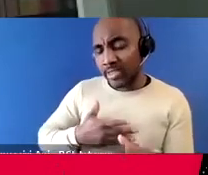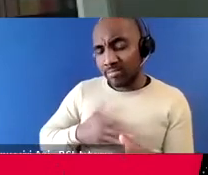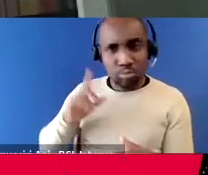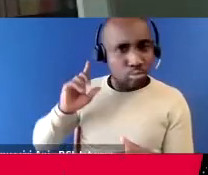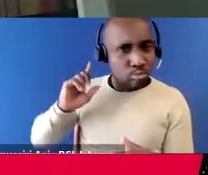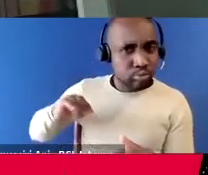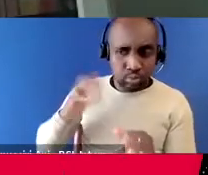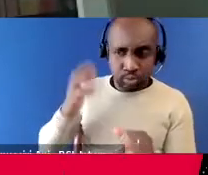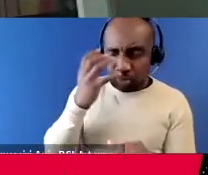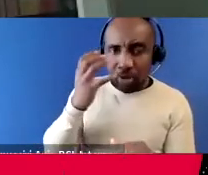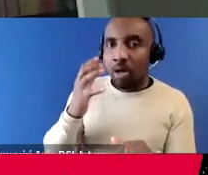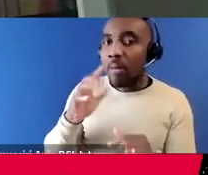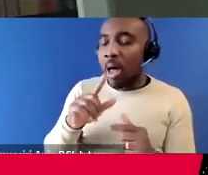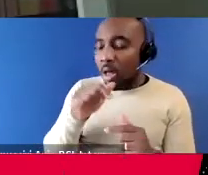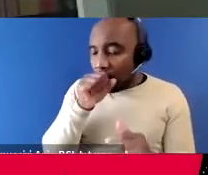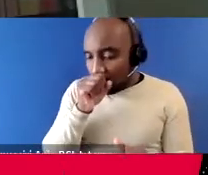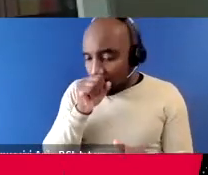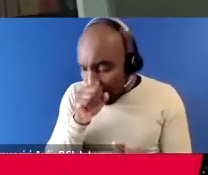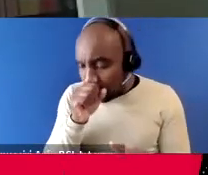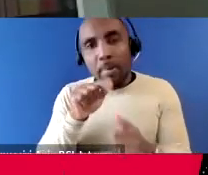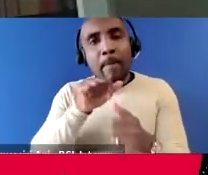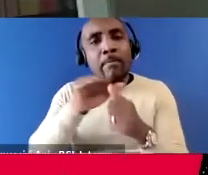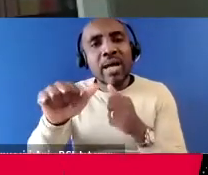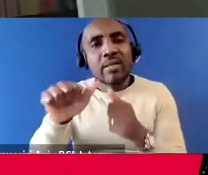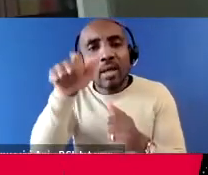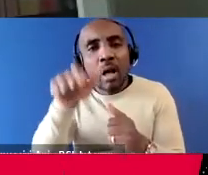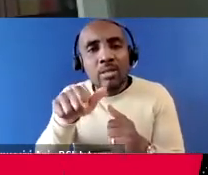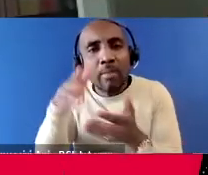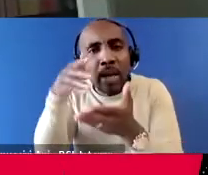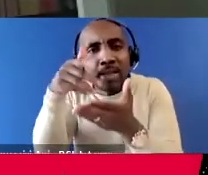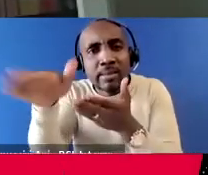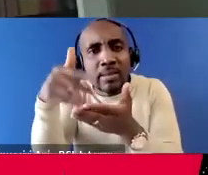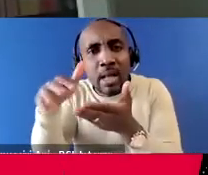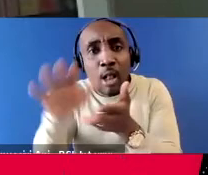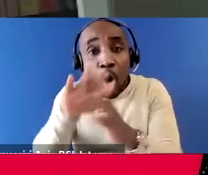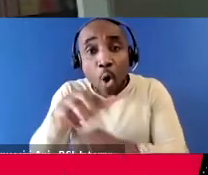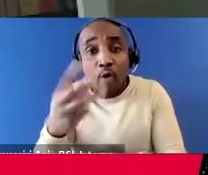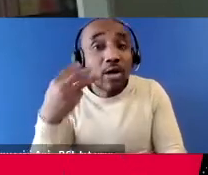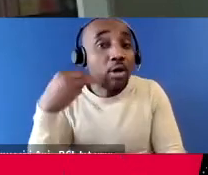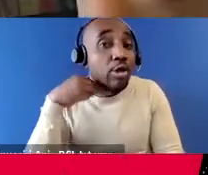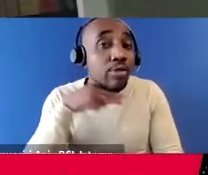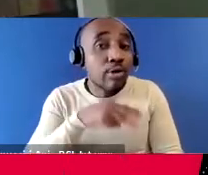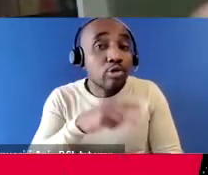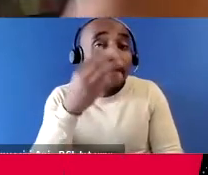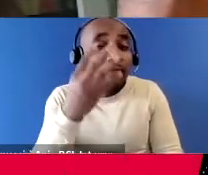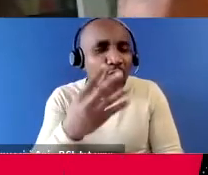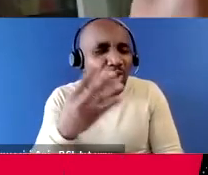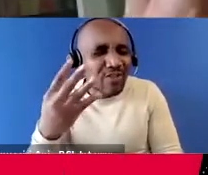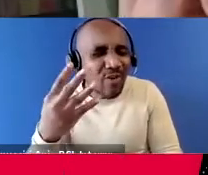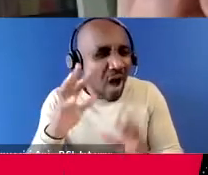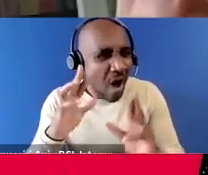also Germany's best customer in terms of arms sales. We have over 344,